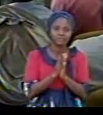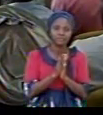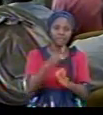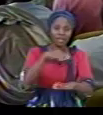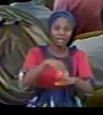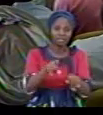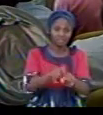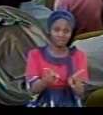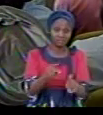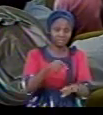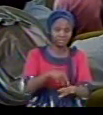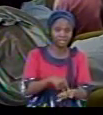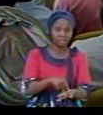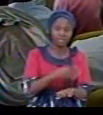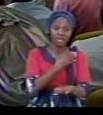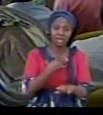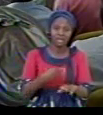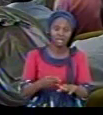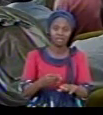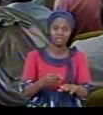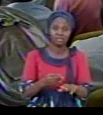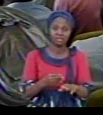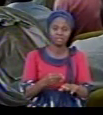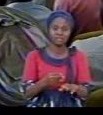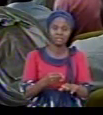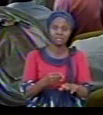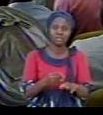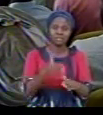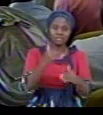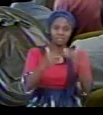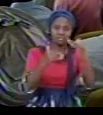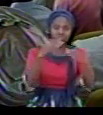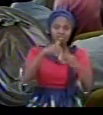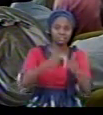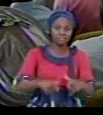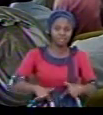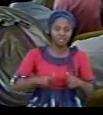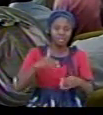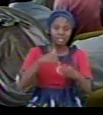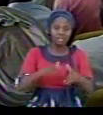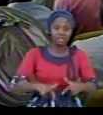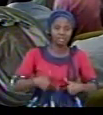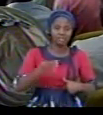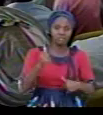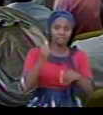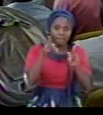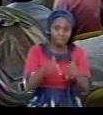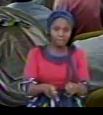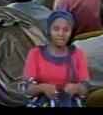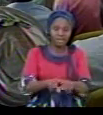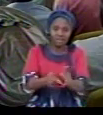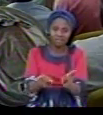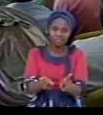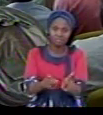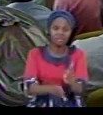times and stages in life, in the life of a person, different kinds of perplexing problems